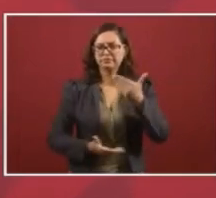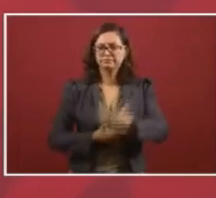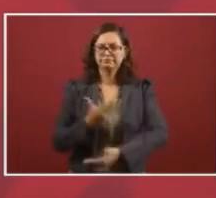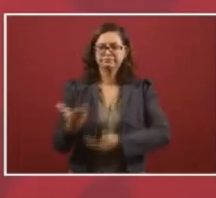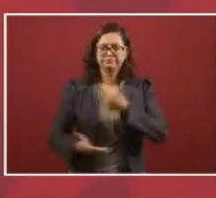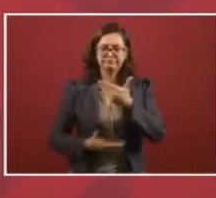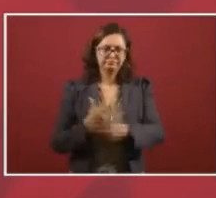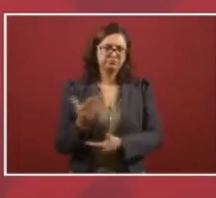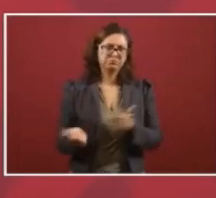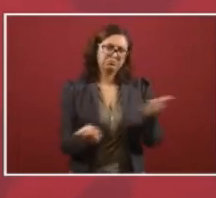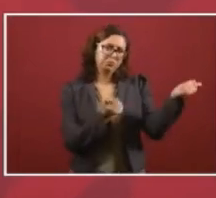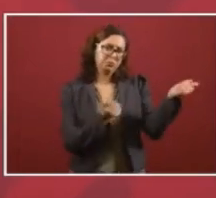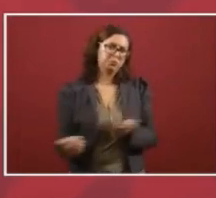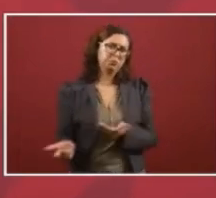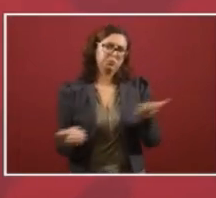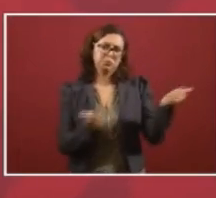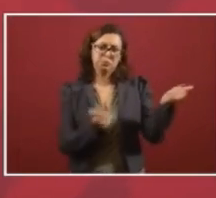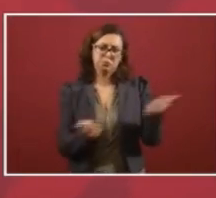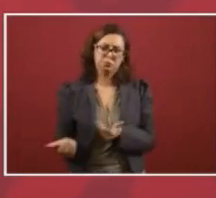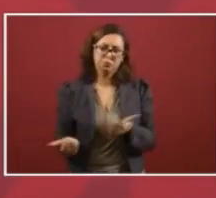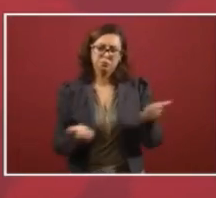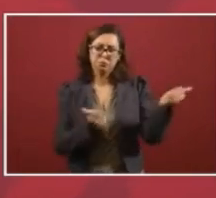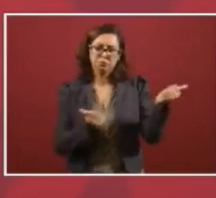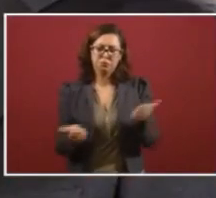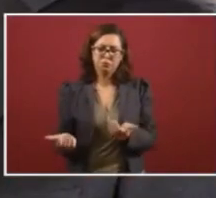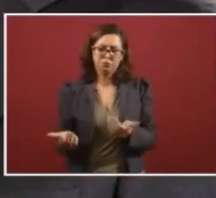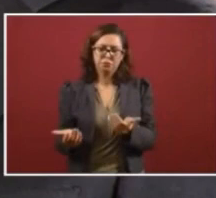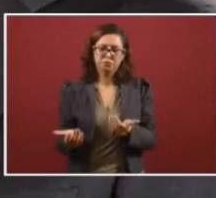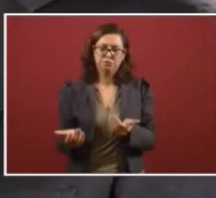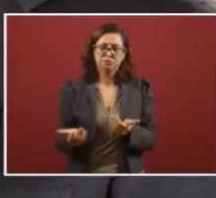and the service and the transport of the gas.